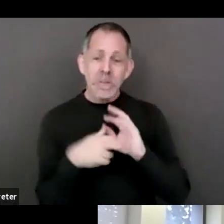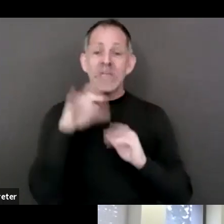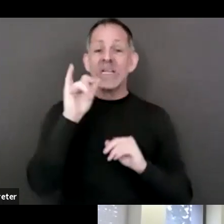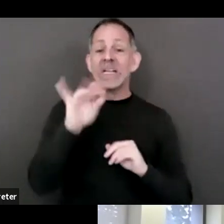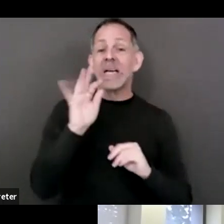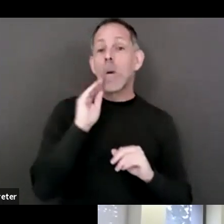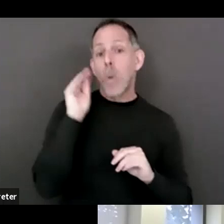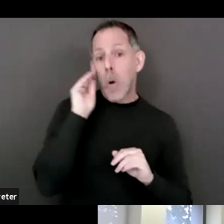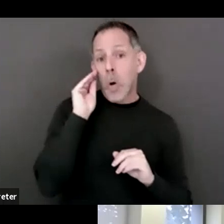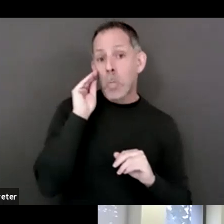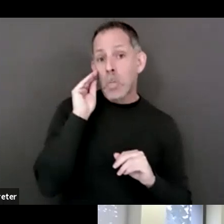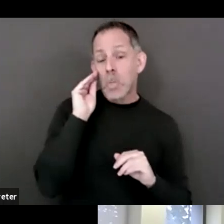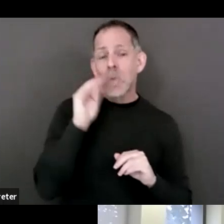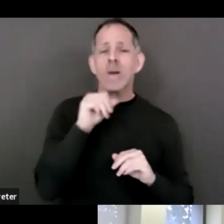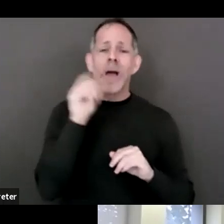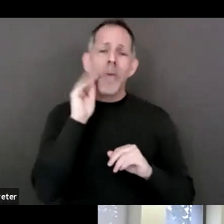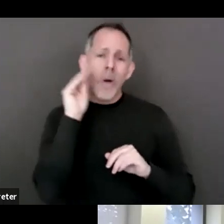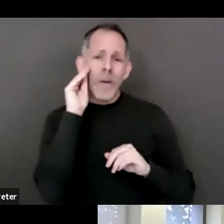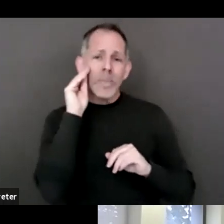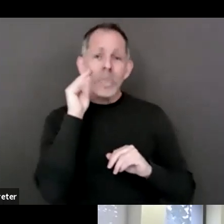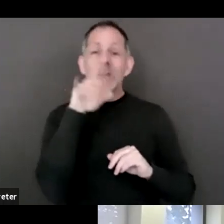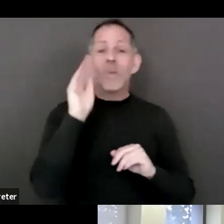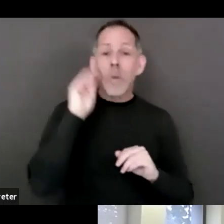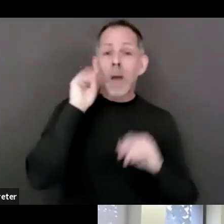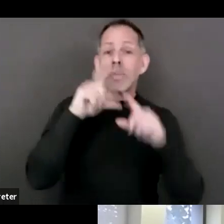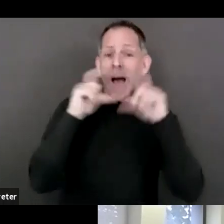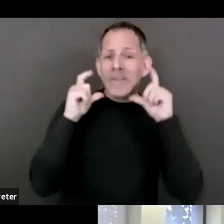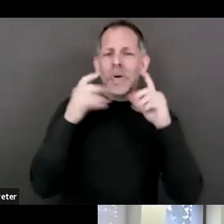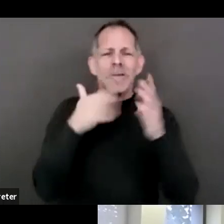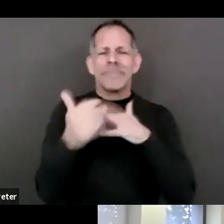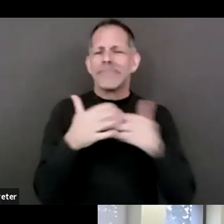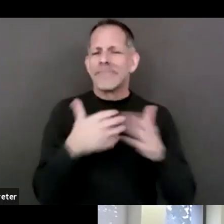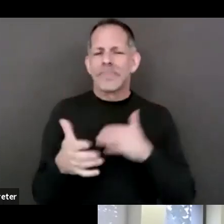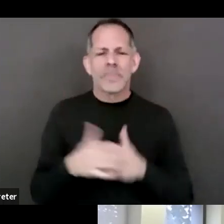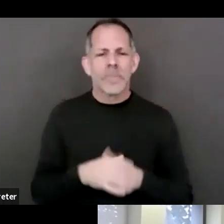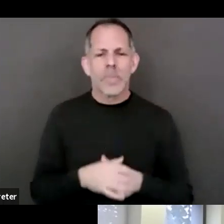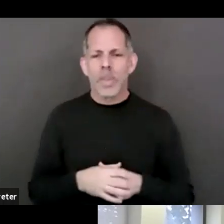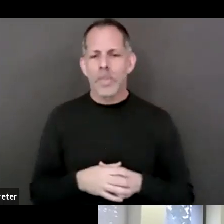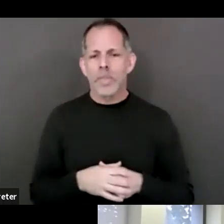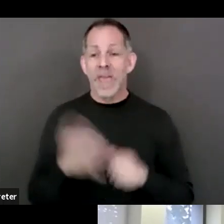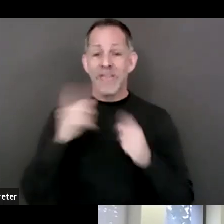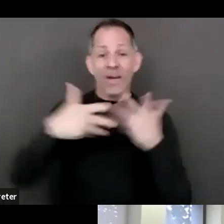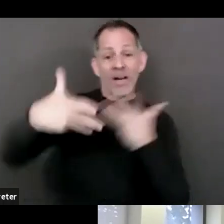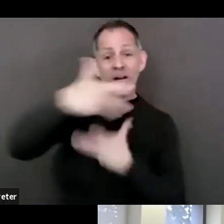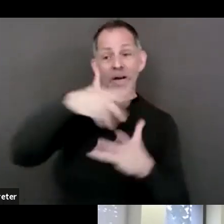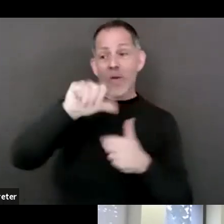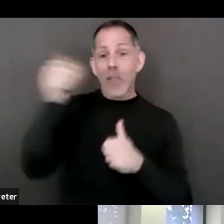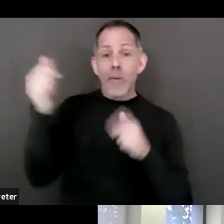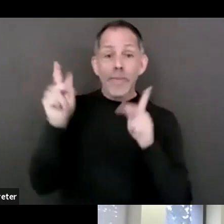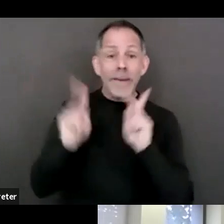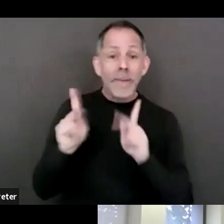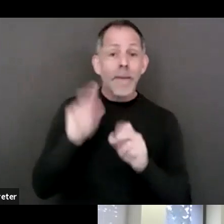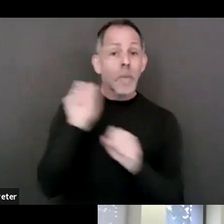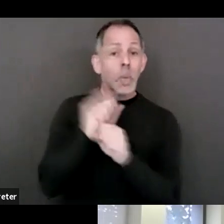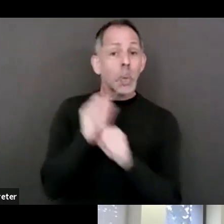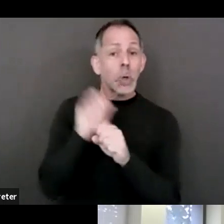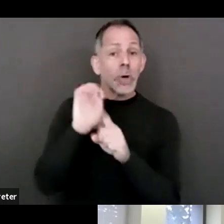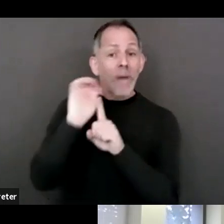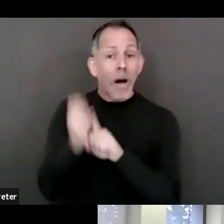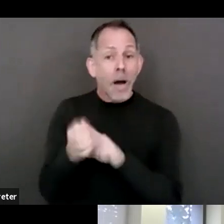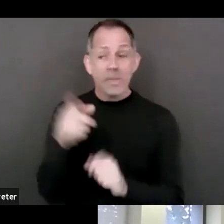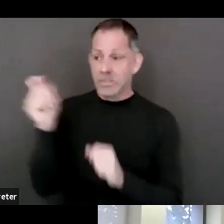people, even when I'm with other people in the workplace who are vaccinated, just to kind of keep the habit up. And